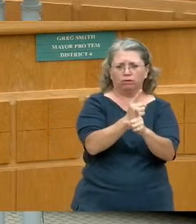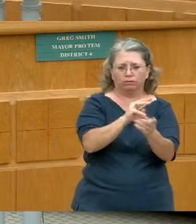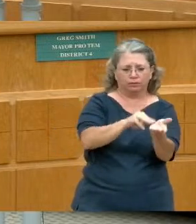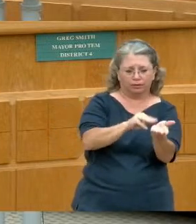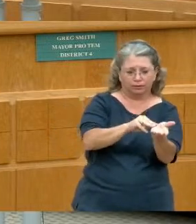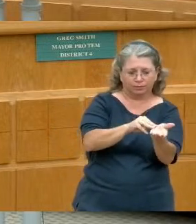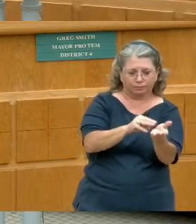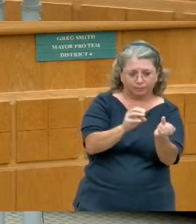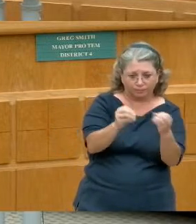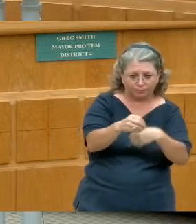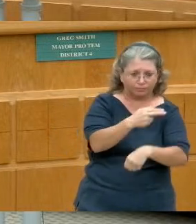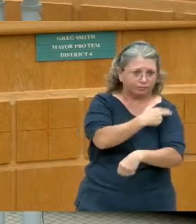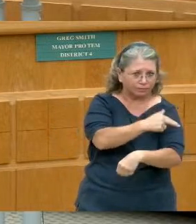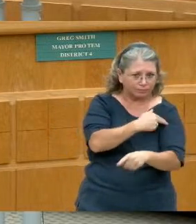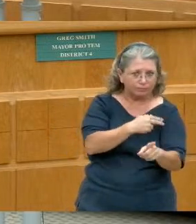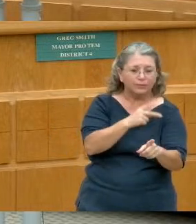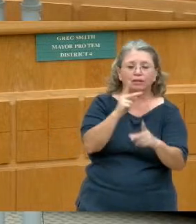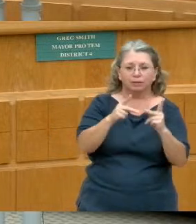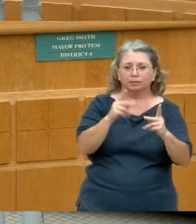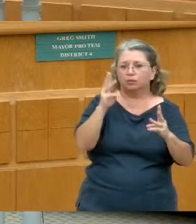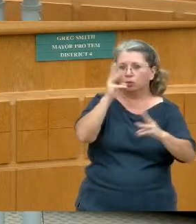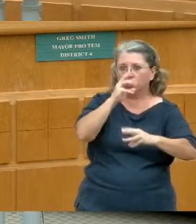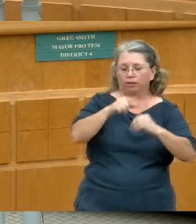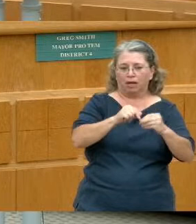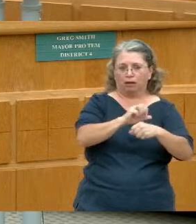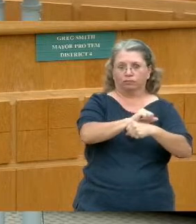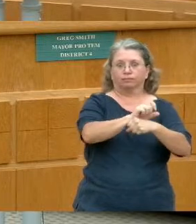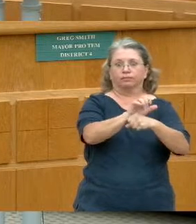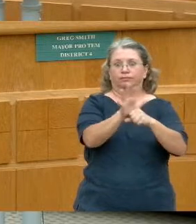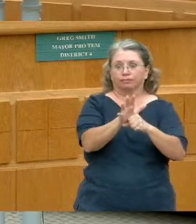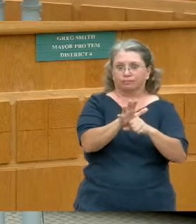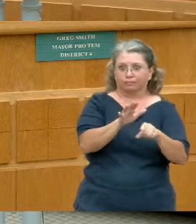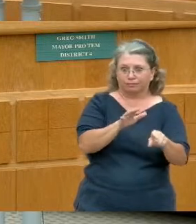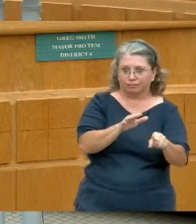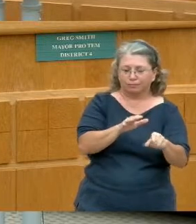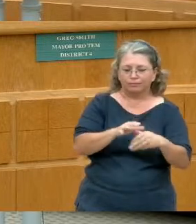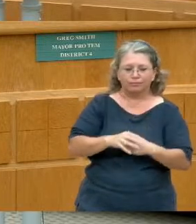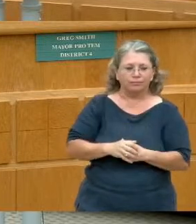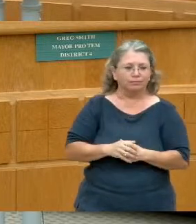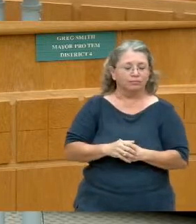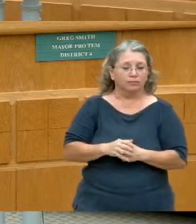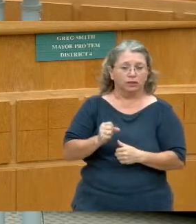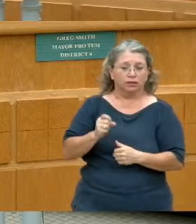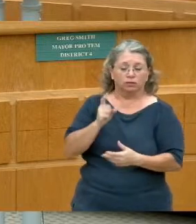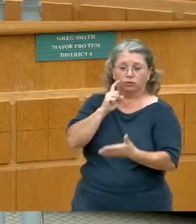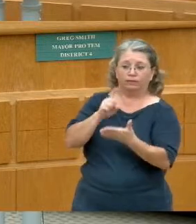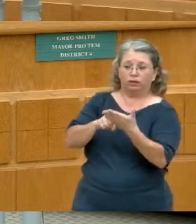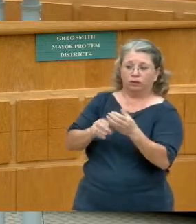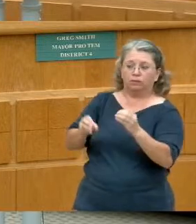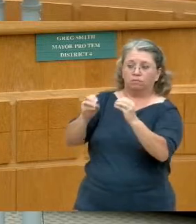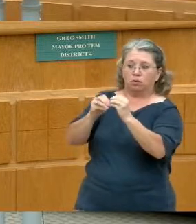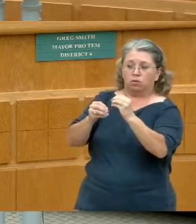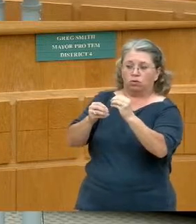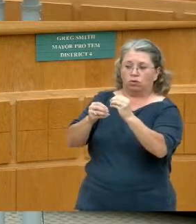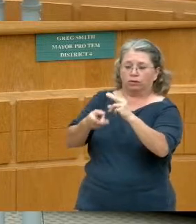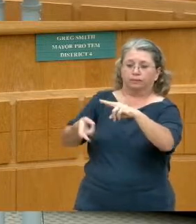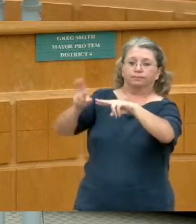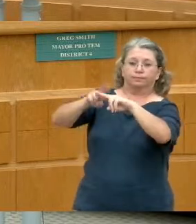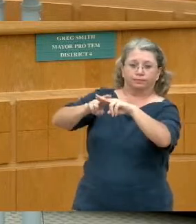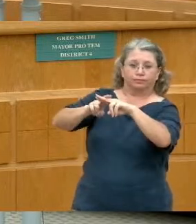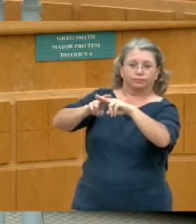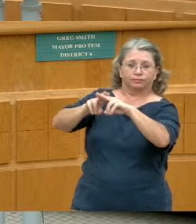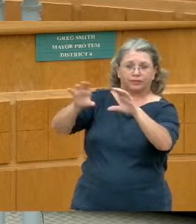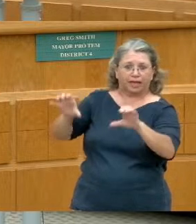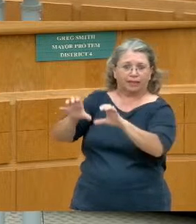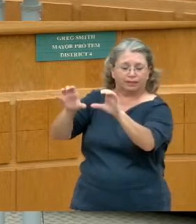right? And so what you can see is that there's been a huge increase in the eye and dental activity from the trough in the middle of